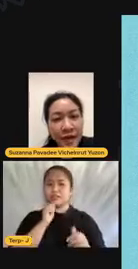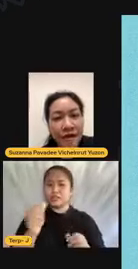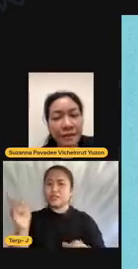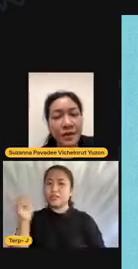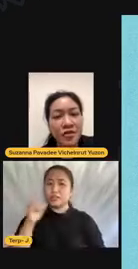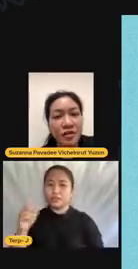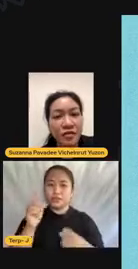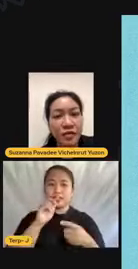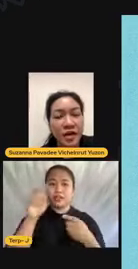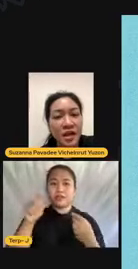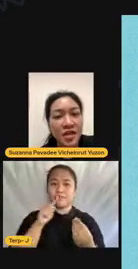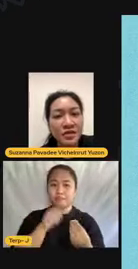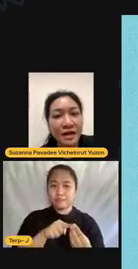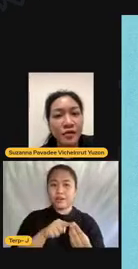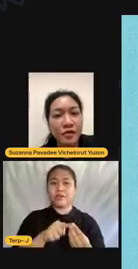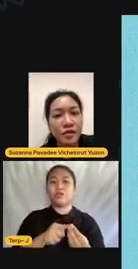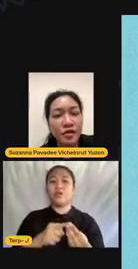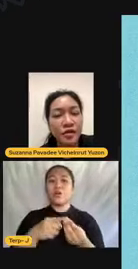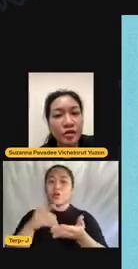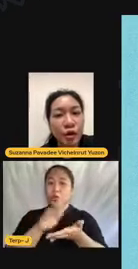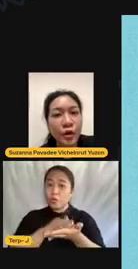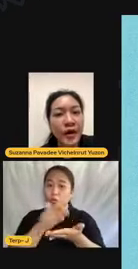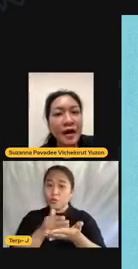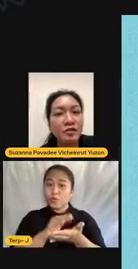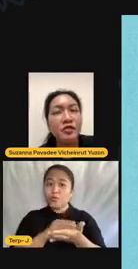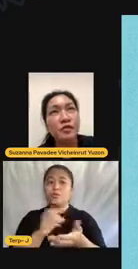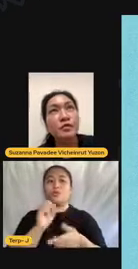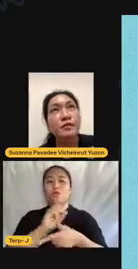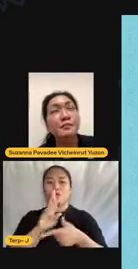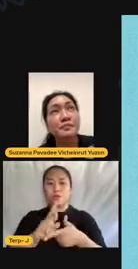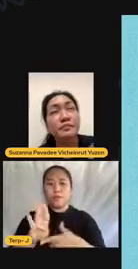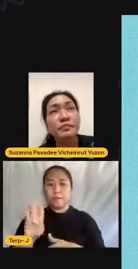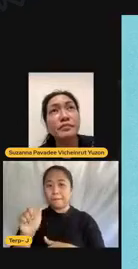or bake, but it's also just